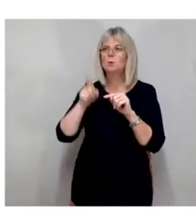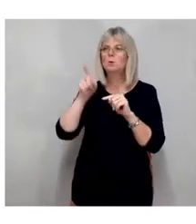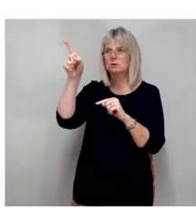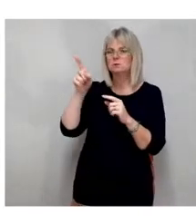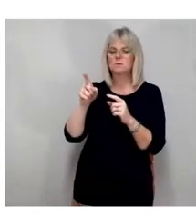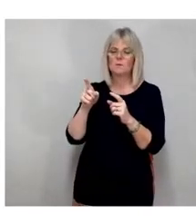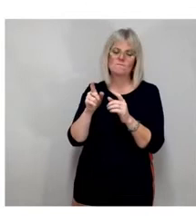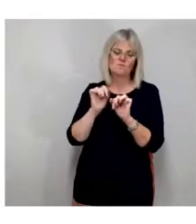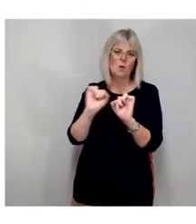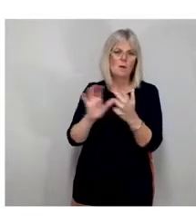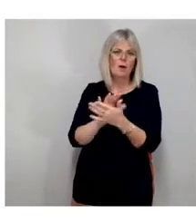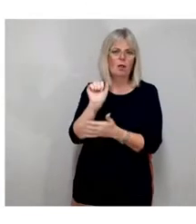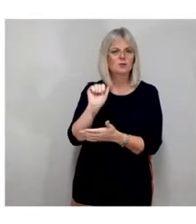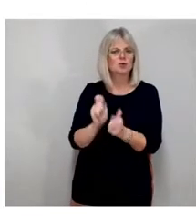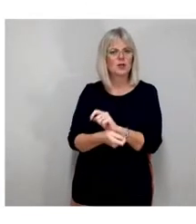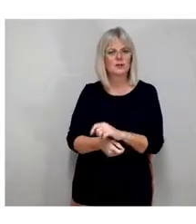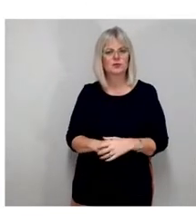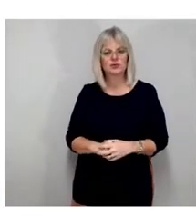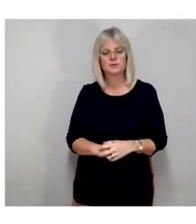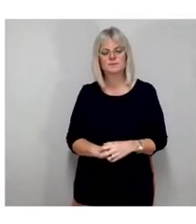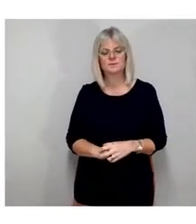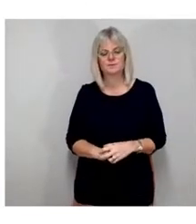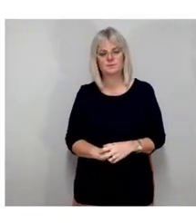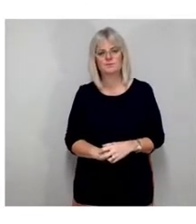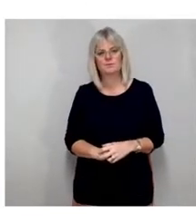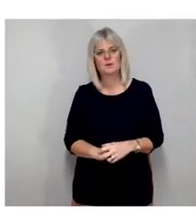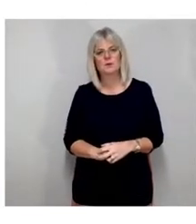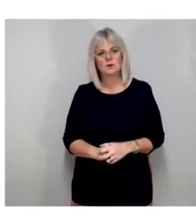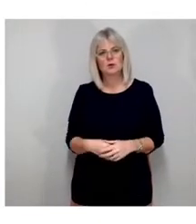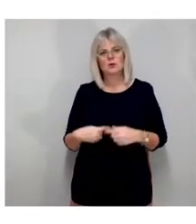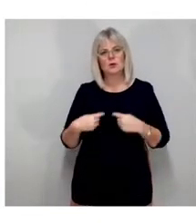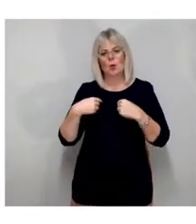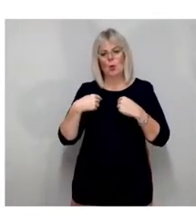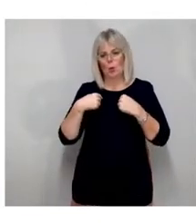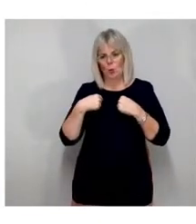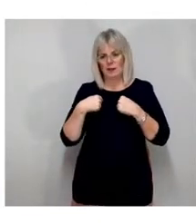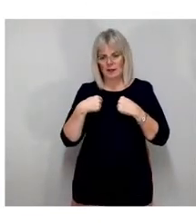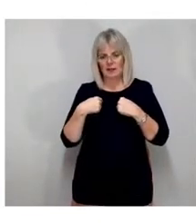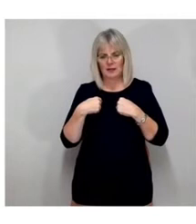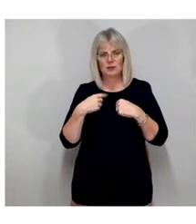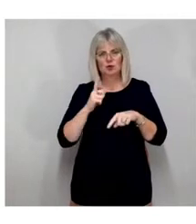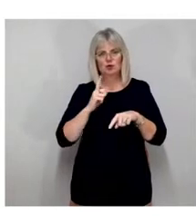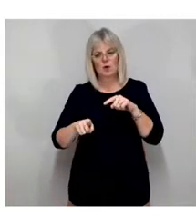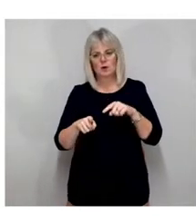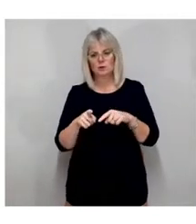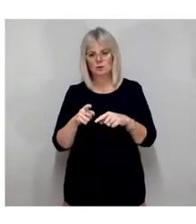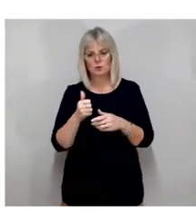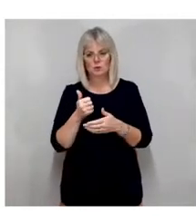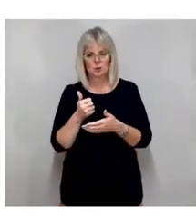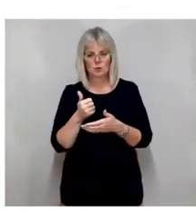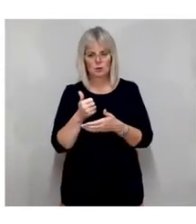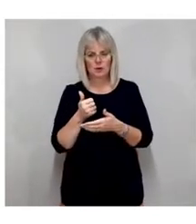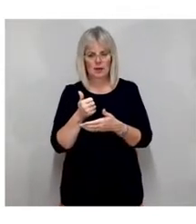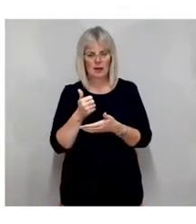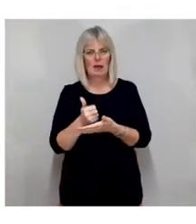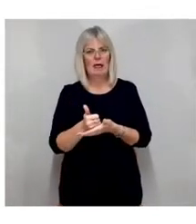trying to do is really help leaders understand a new kind of leadership. So our standards of leadership, again,